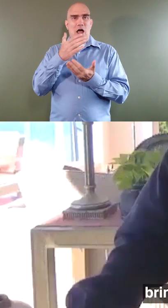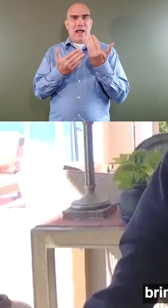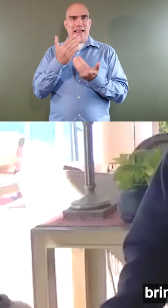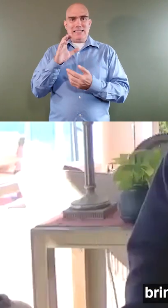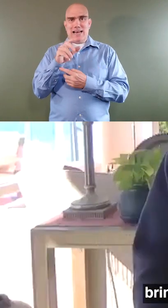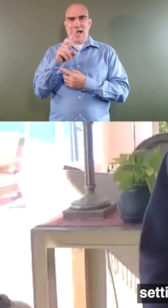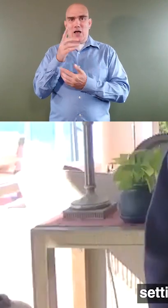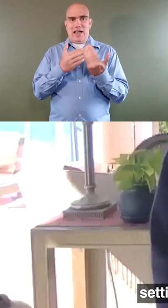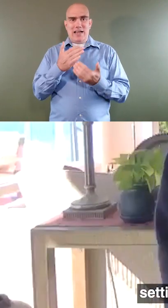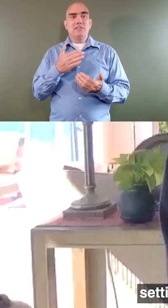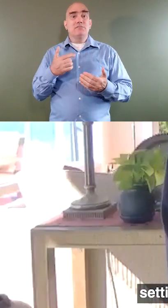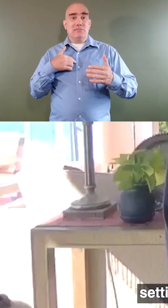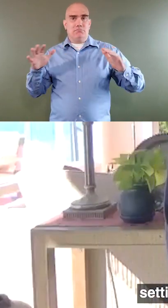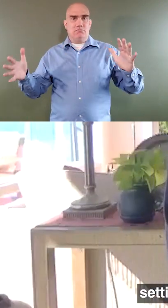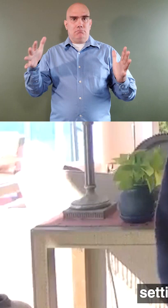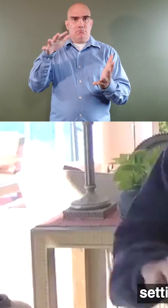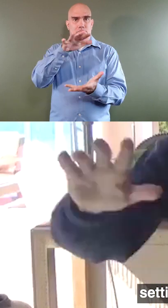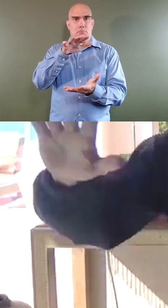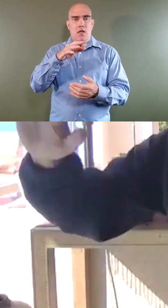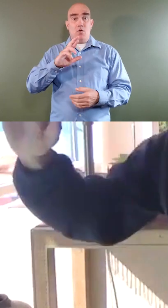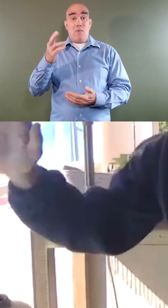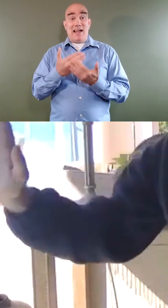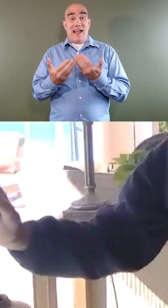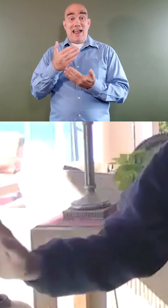down over, setting up underneath the left elbow,